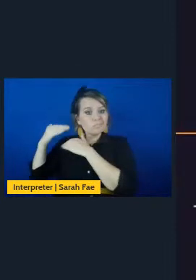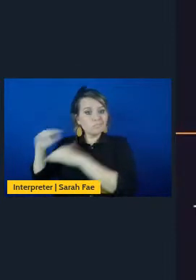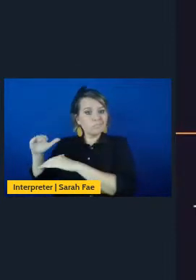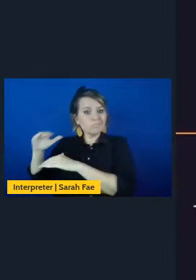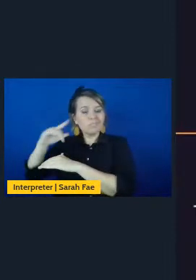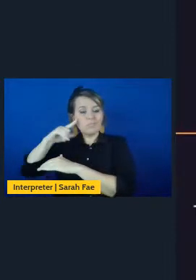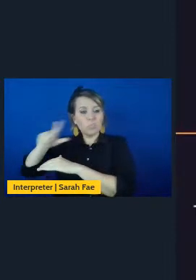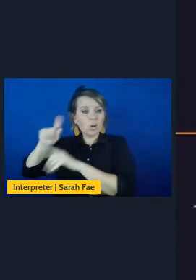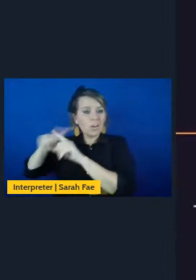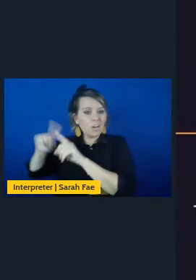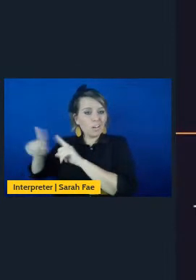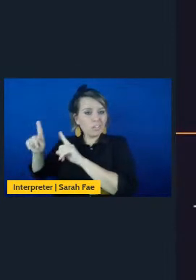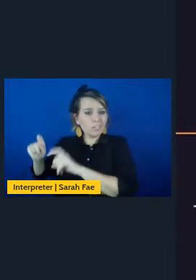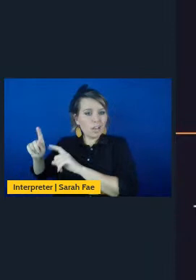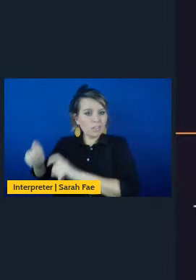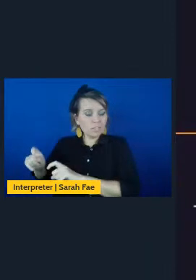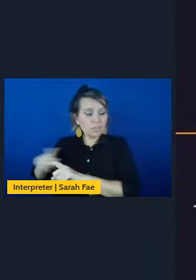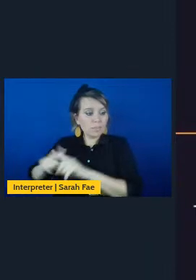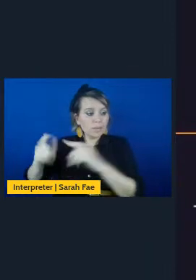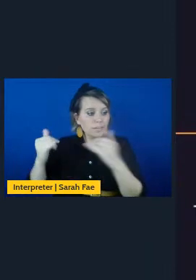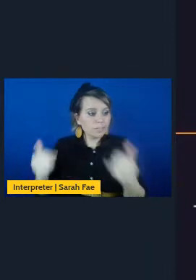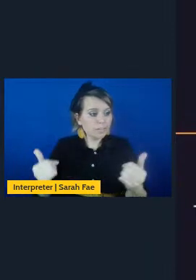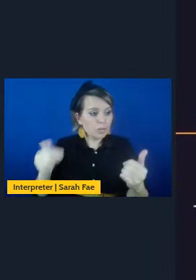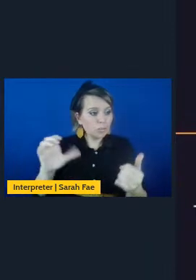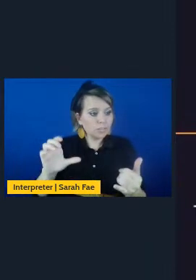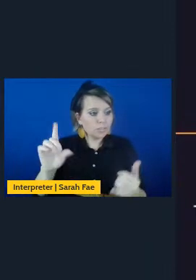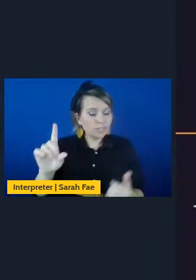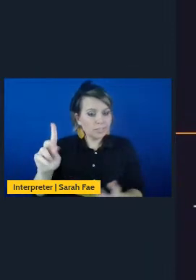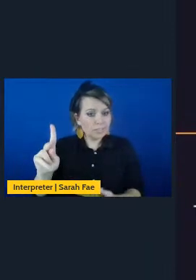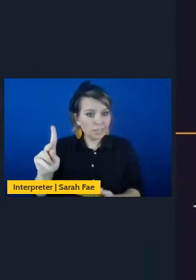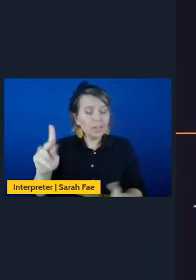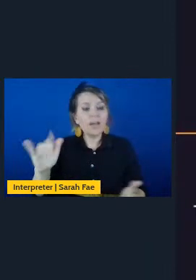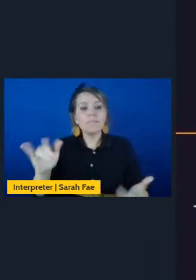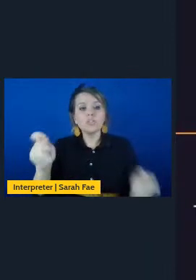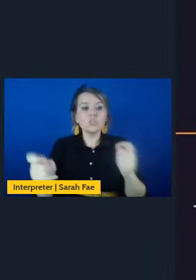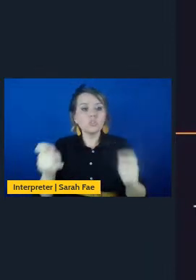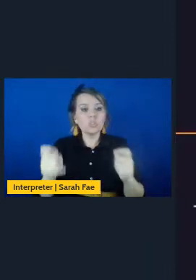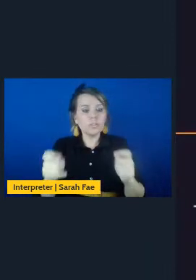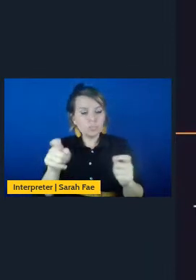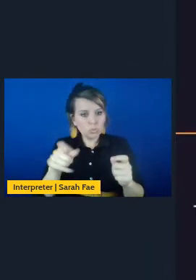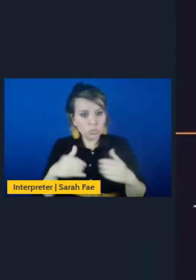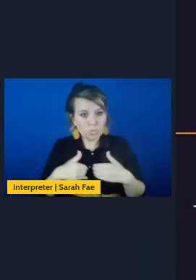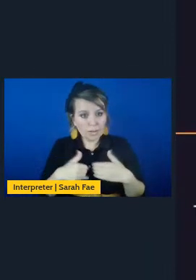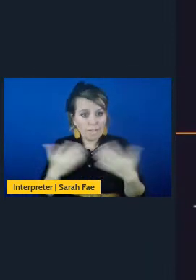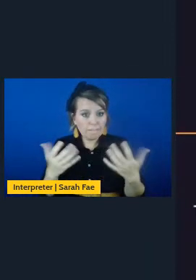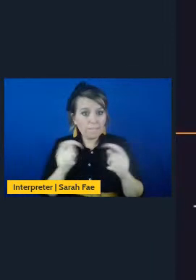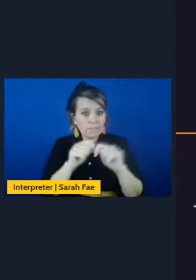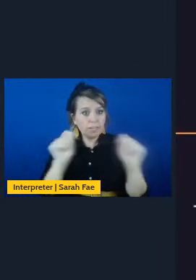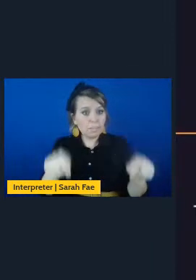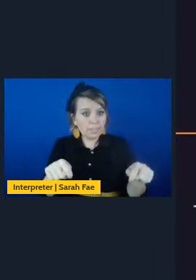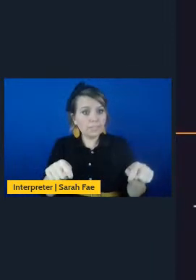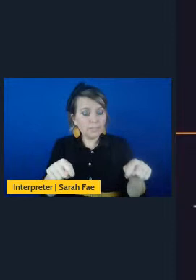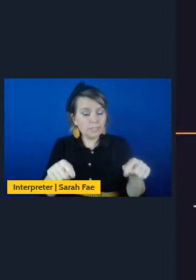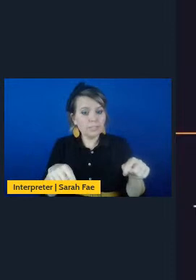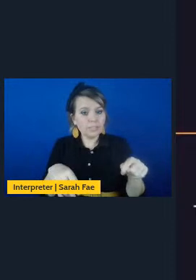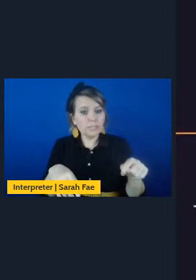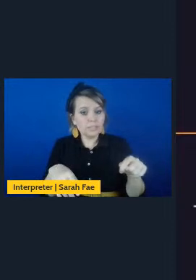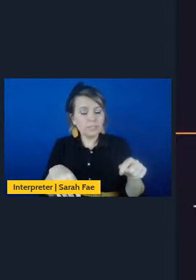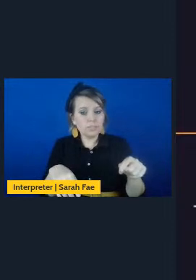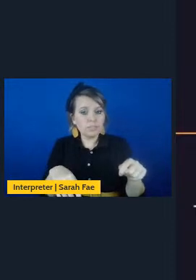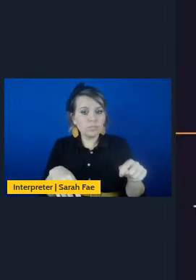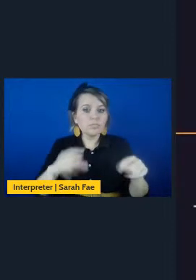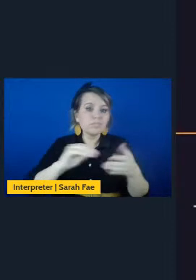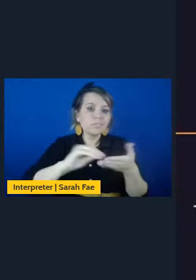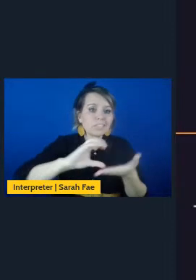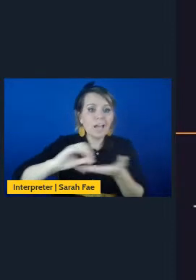and test. Whereas with CDK, there is a shift wherein you can have multiple templates that would generate code and stacks for